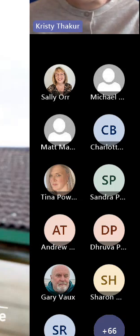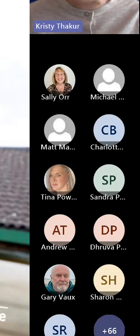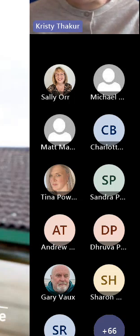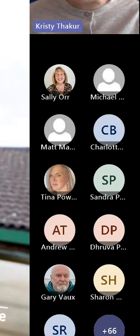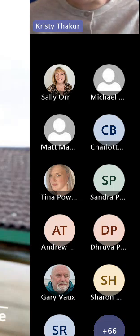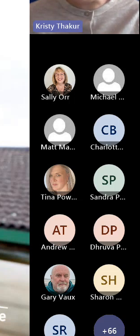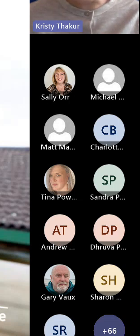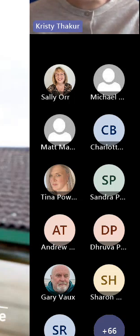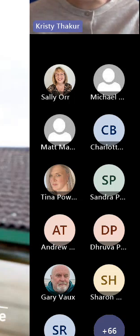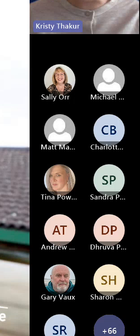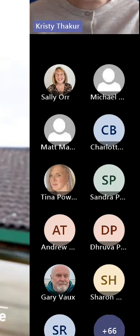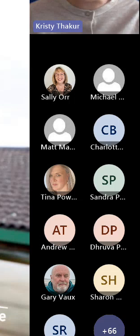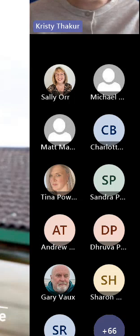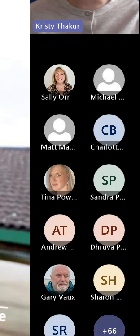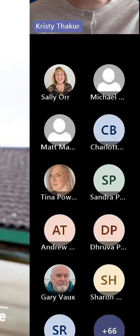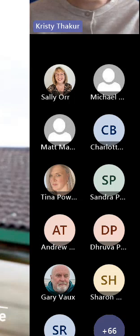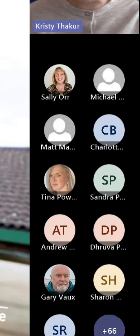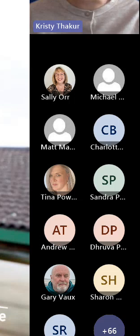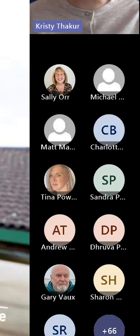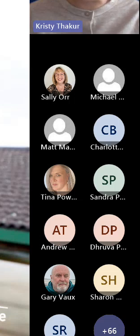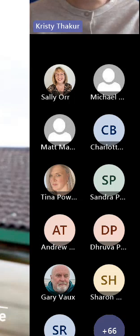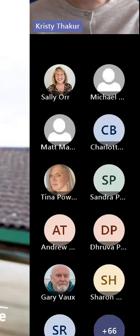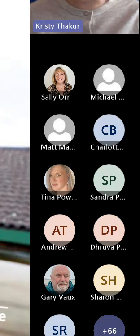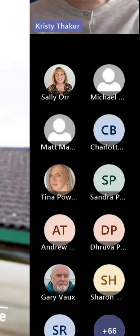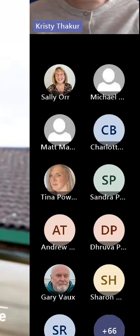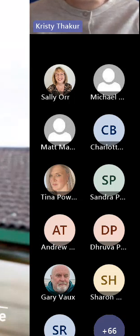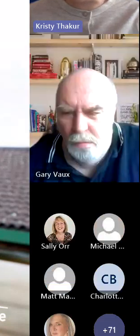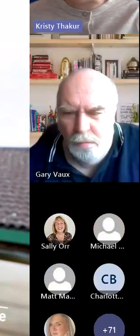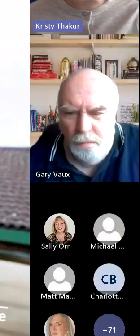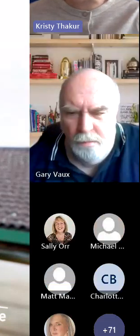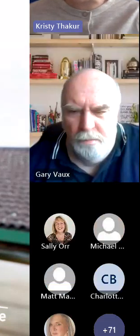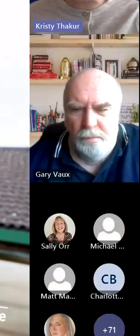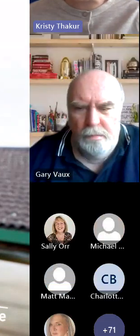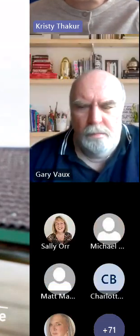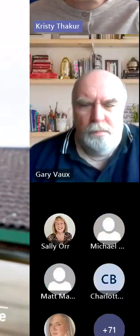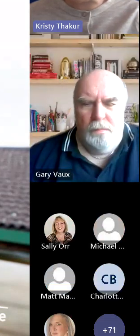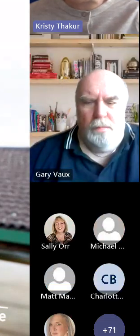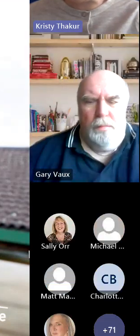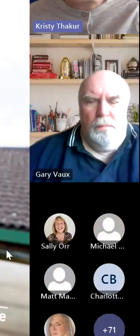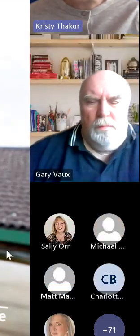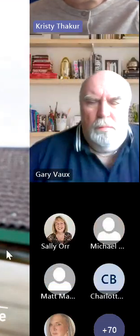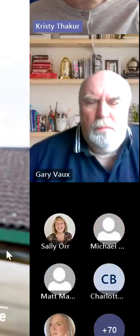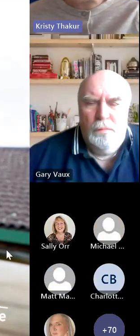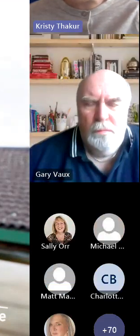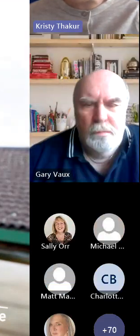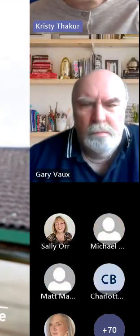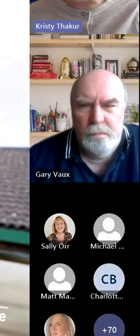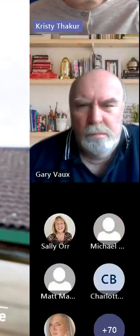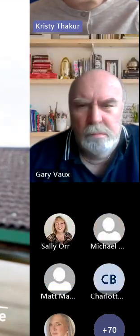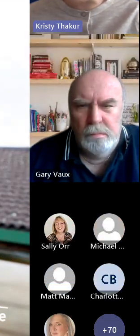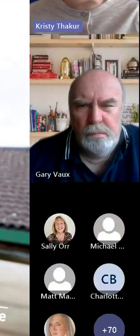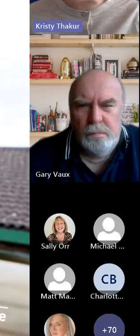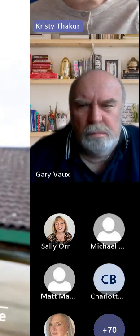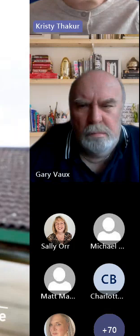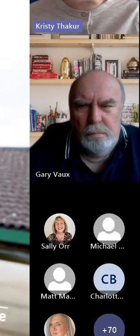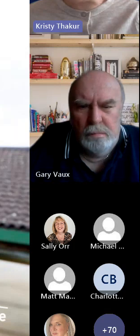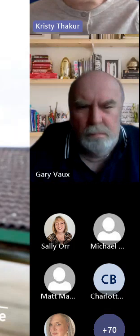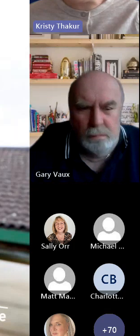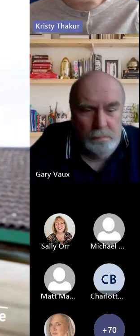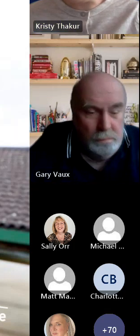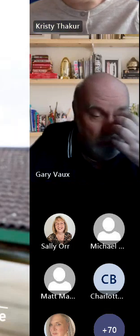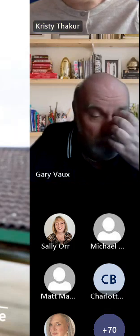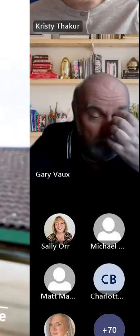wrong, and Vicky Budgeon. So yes, Sabina, Matt's given them camera